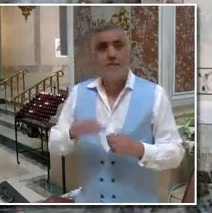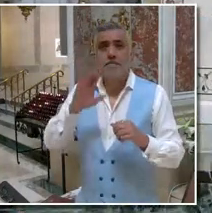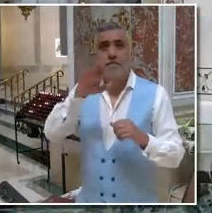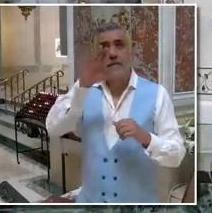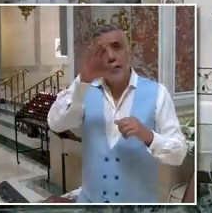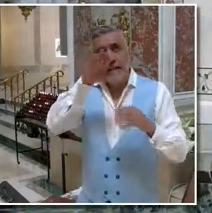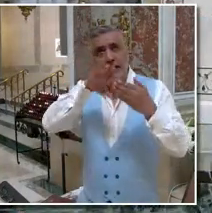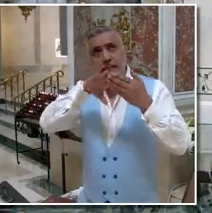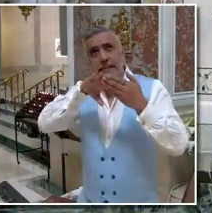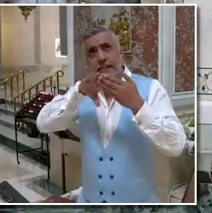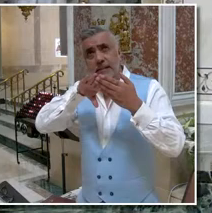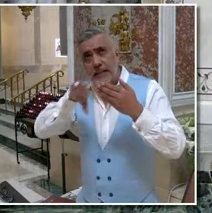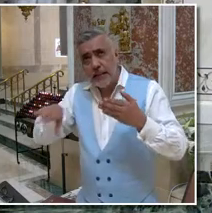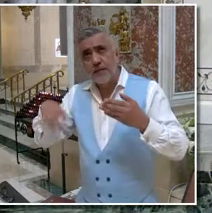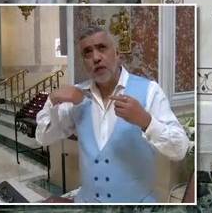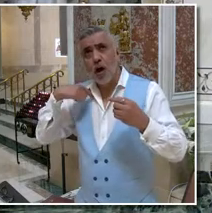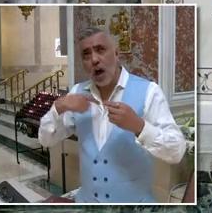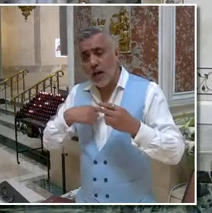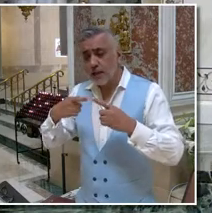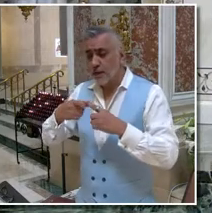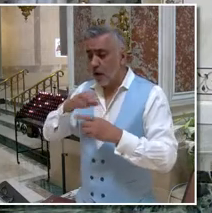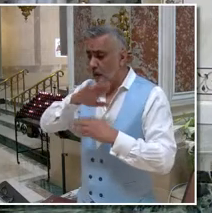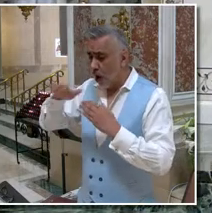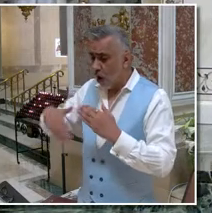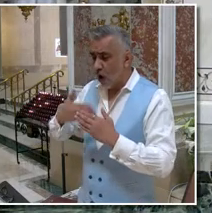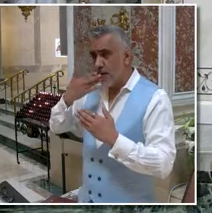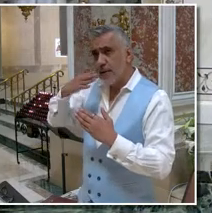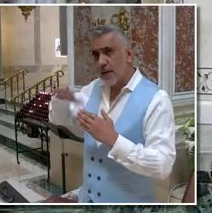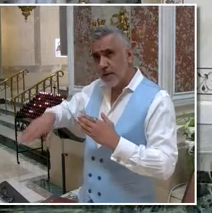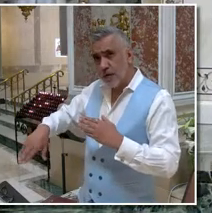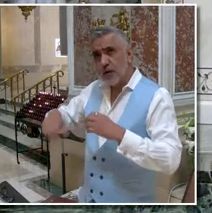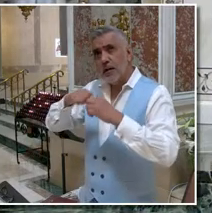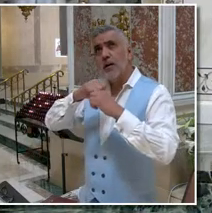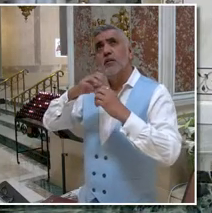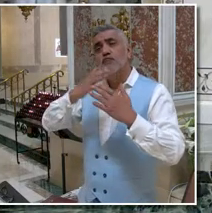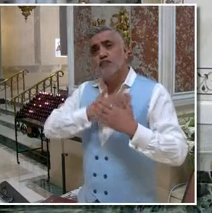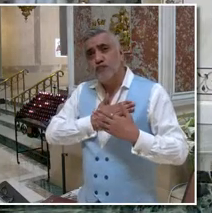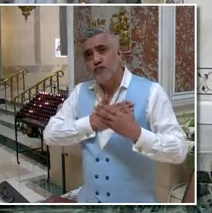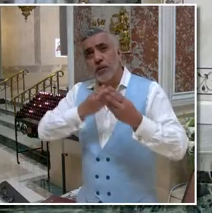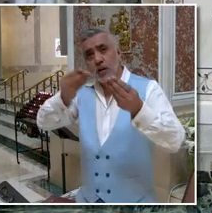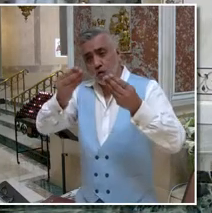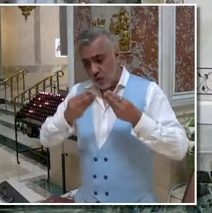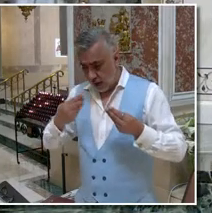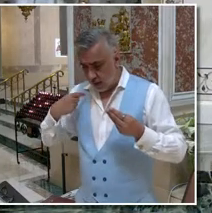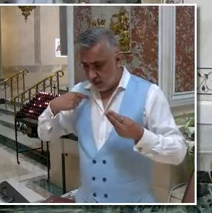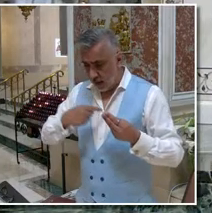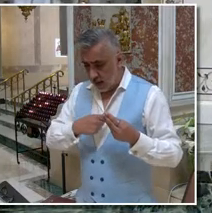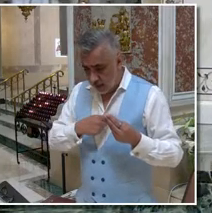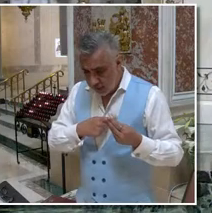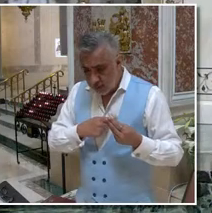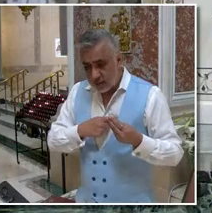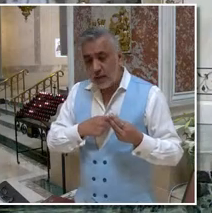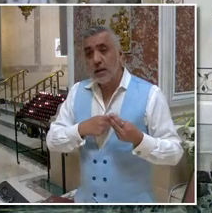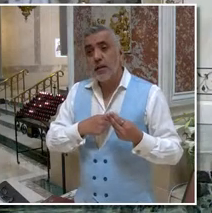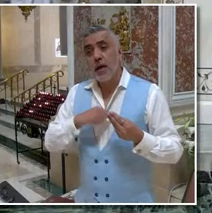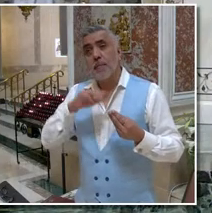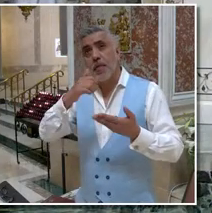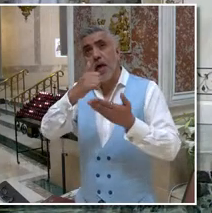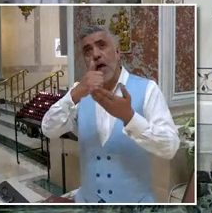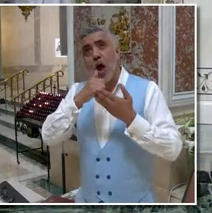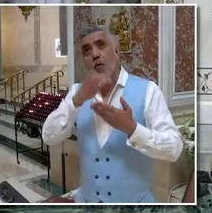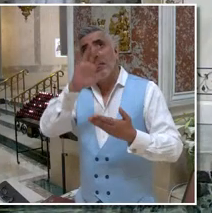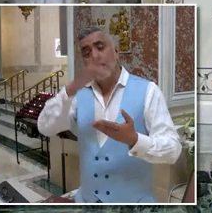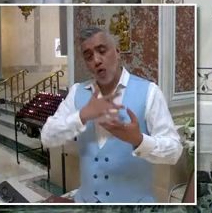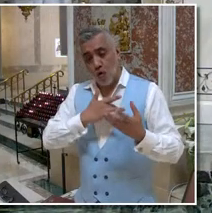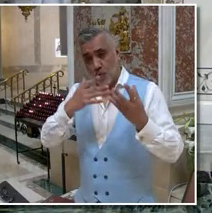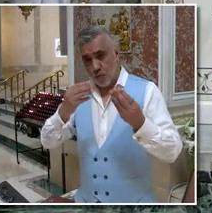Deliver us, Lord, we pray, from every evil. Graciously grant peace in our days, that by the help of your